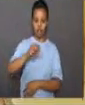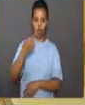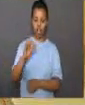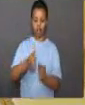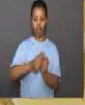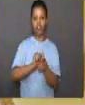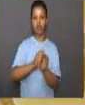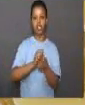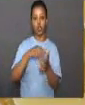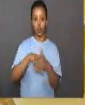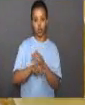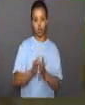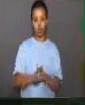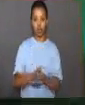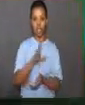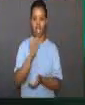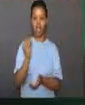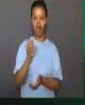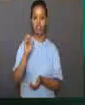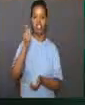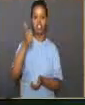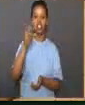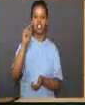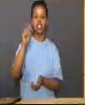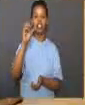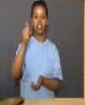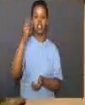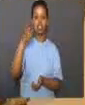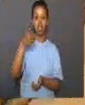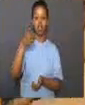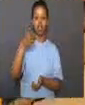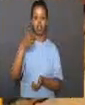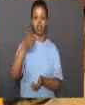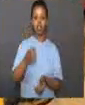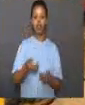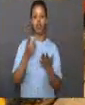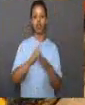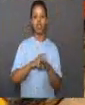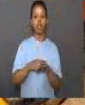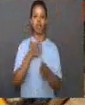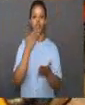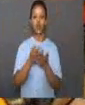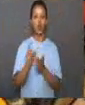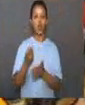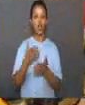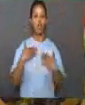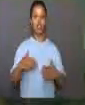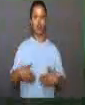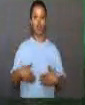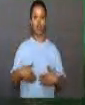potatoes. Starch is a very good source of energy for the body.